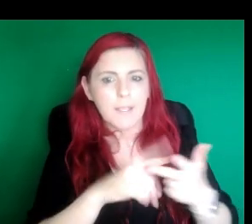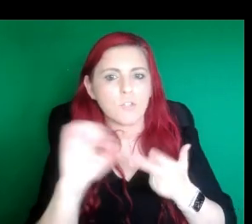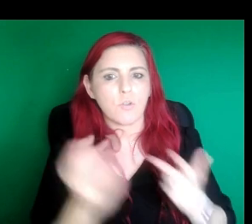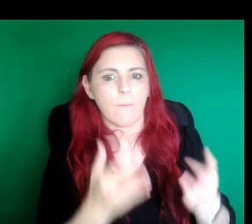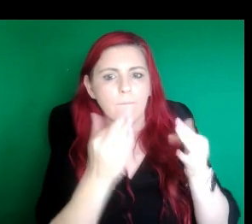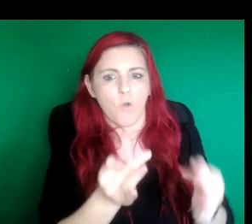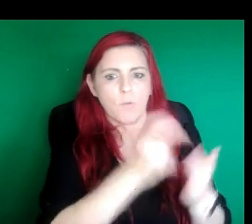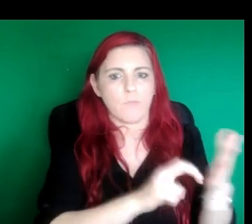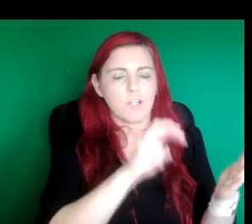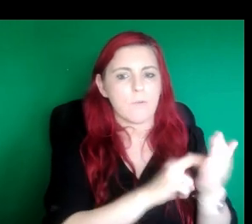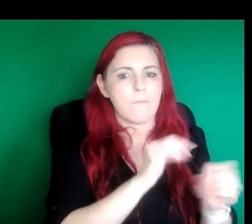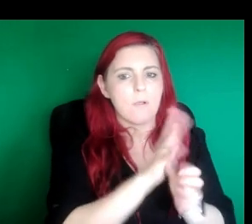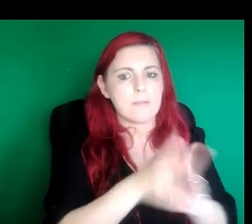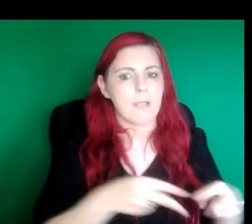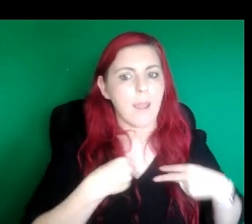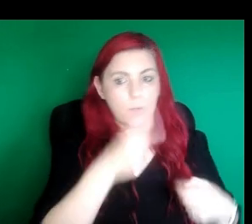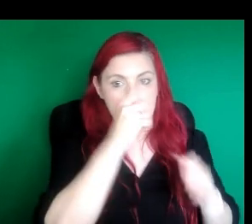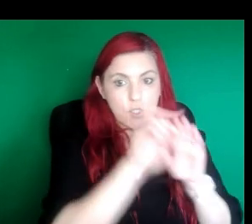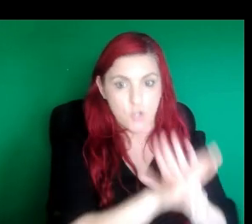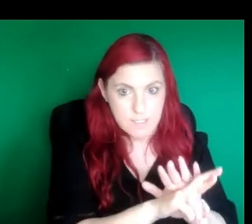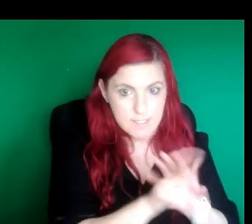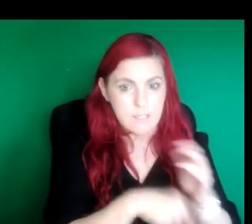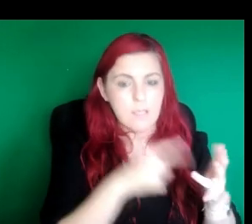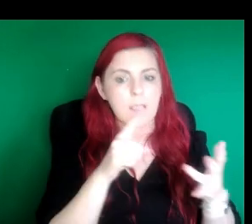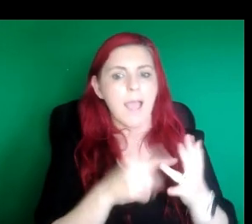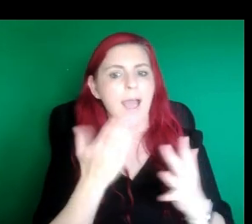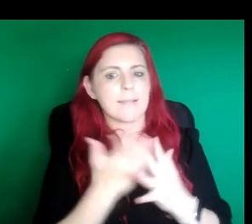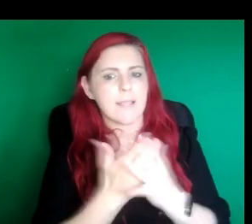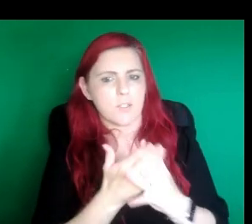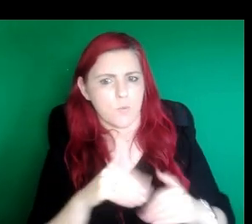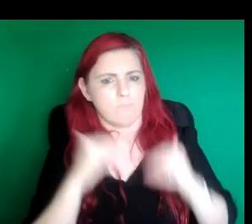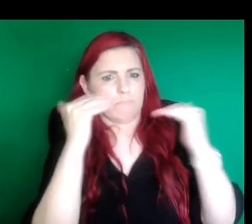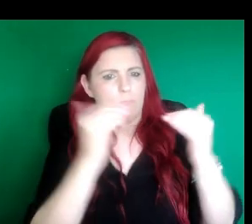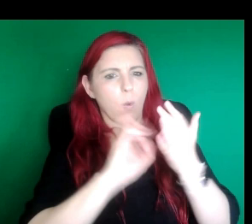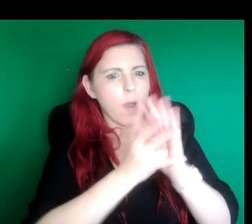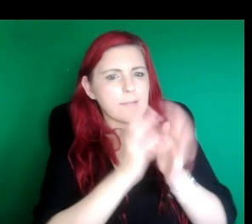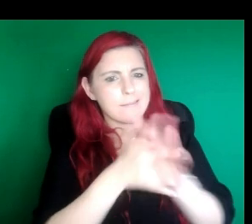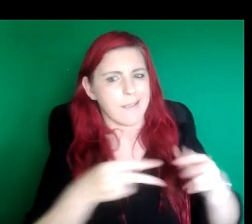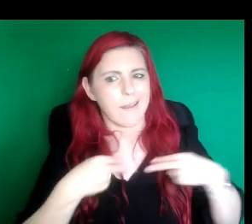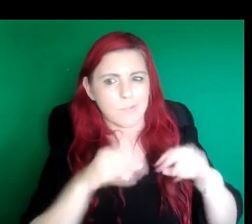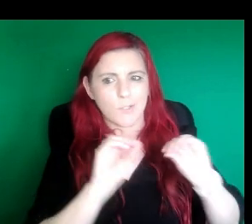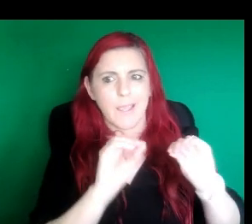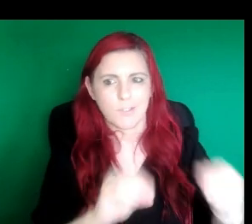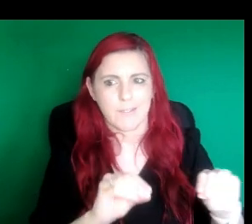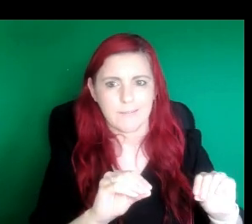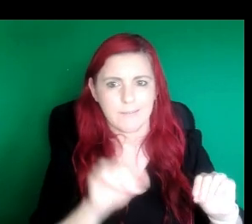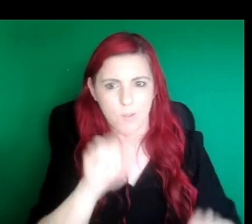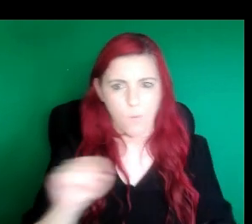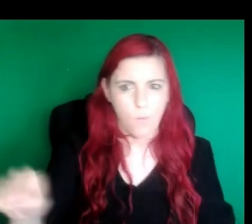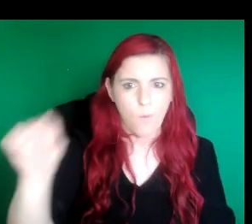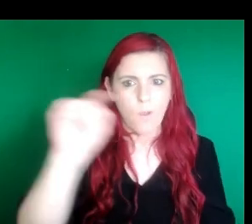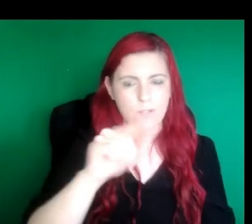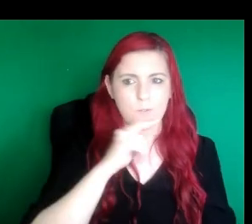professional register for sign language teachers, which was a big issue that came up, and access to high quality sign language education. If you're